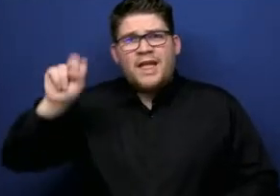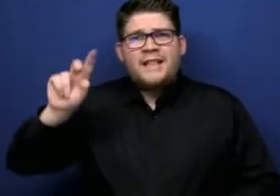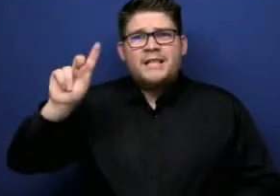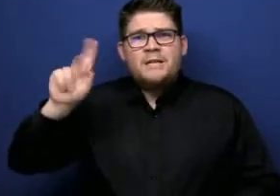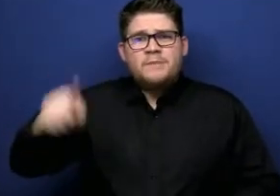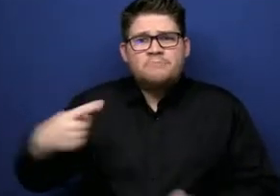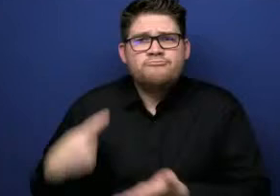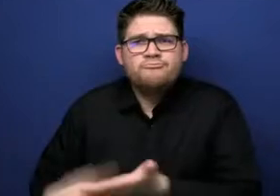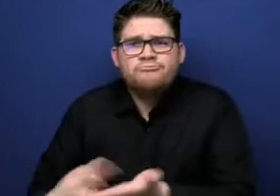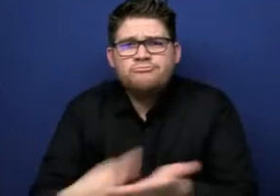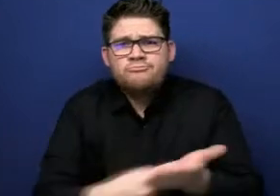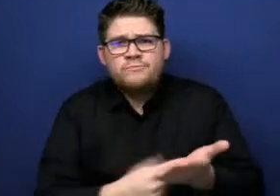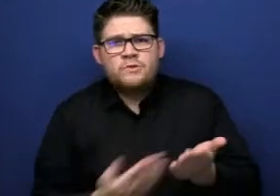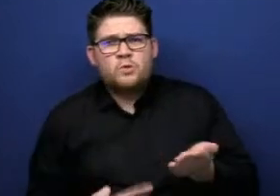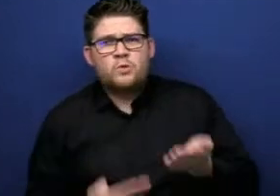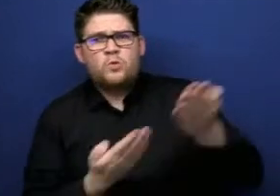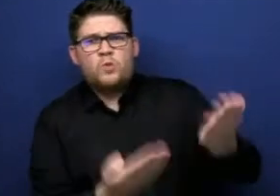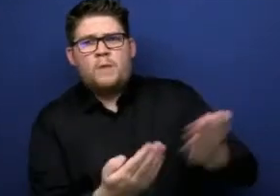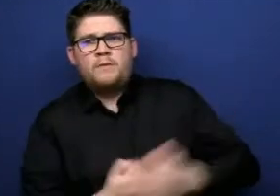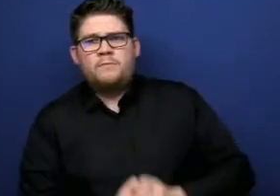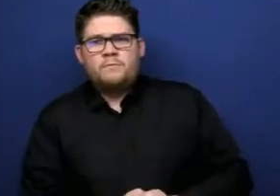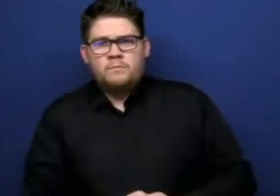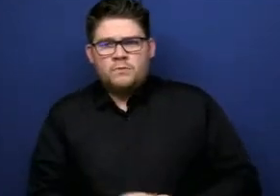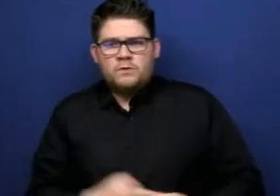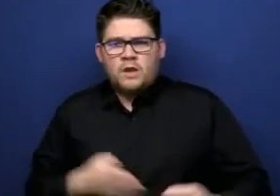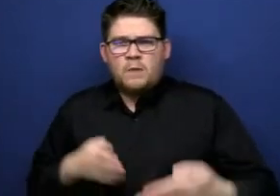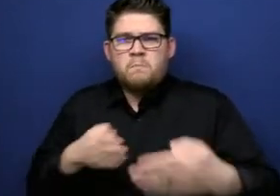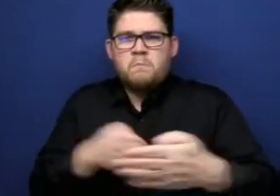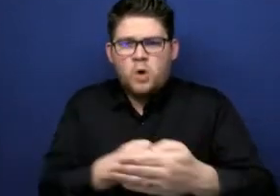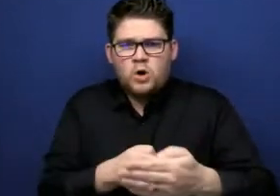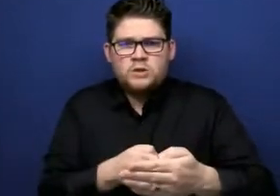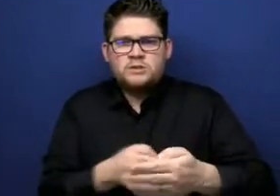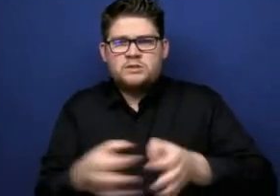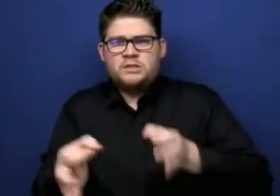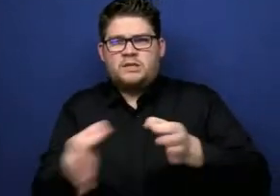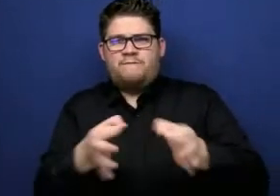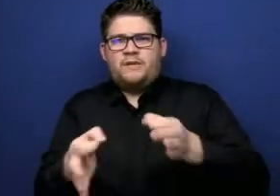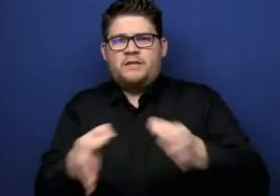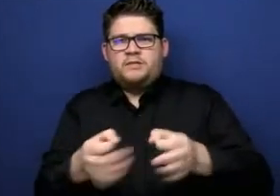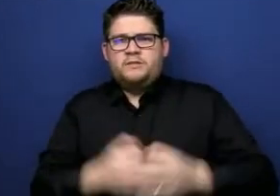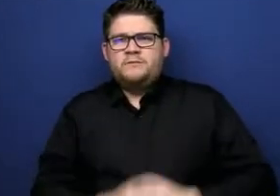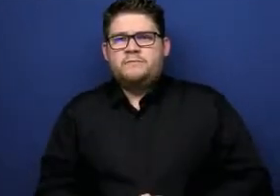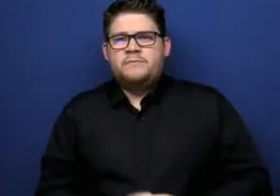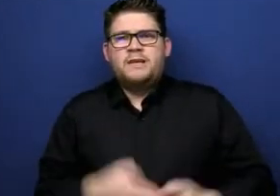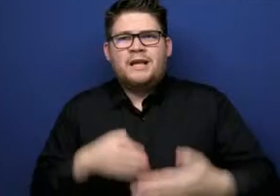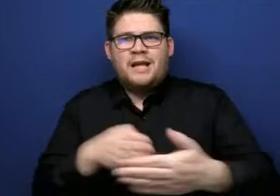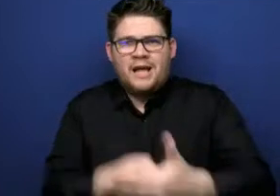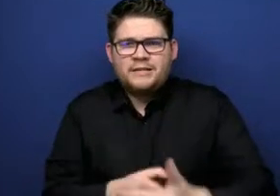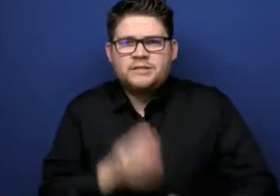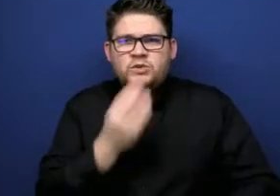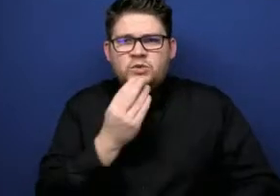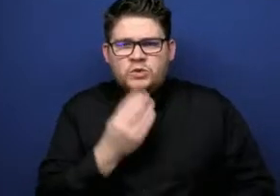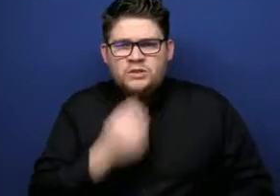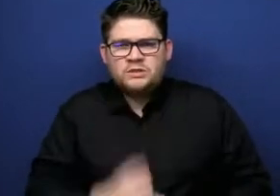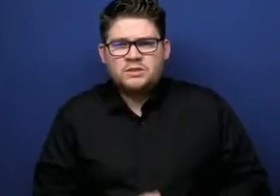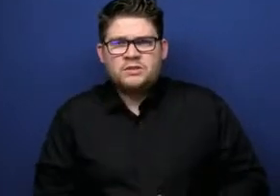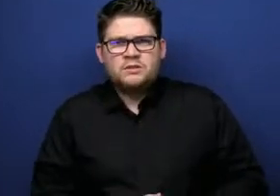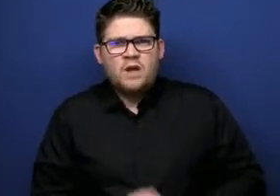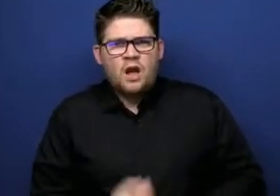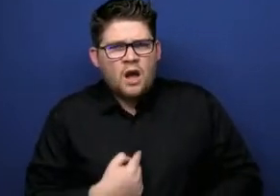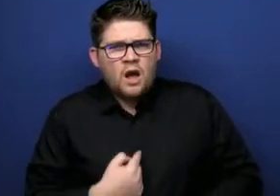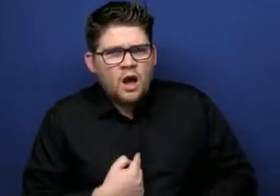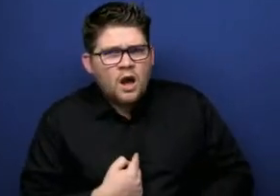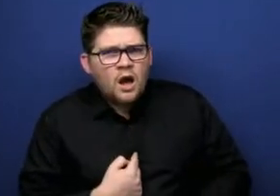definition of anti-Semitism as determined by the International Holocaust Remembrance Alliance and